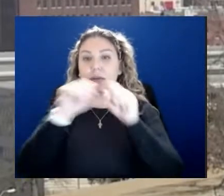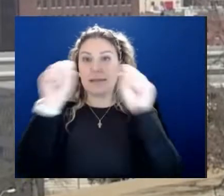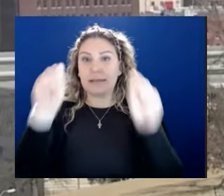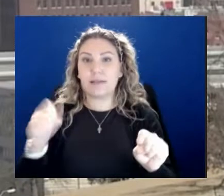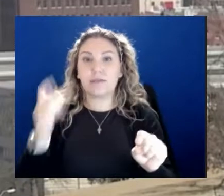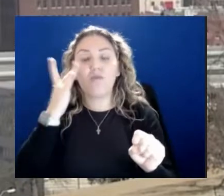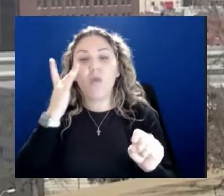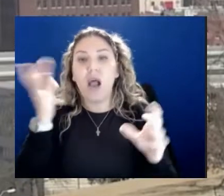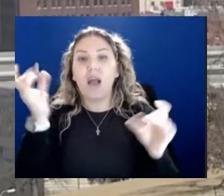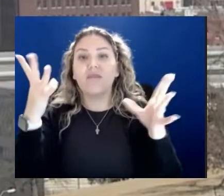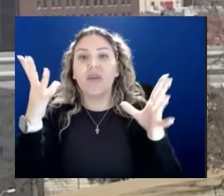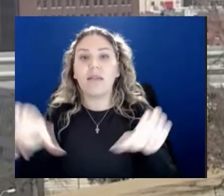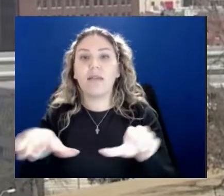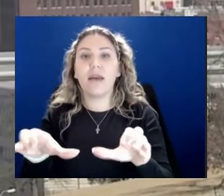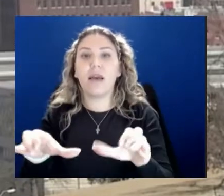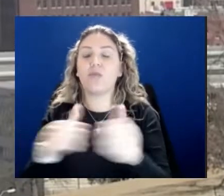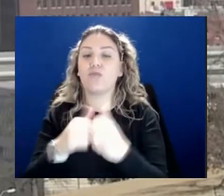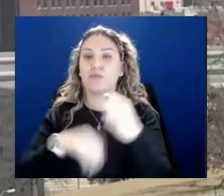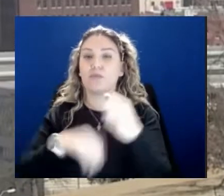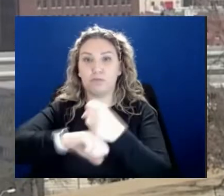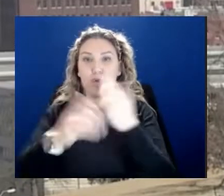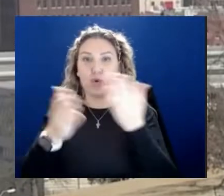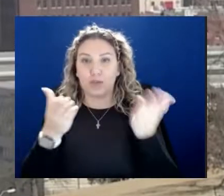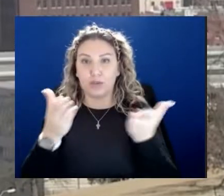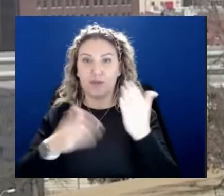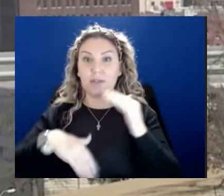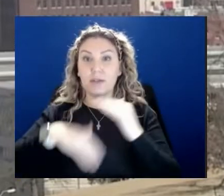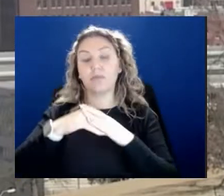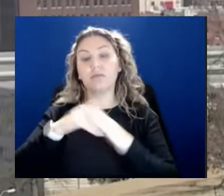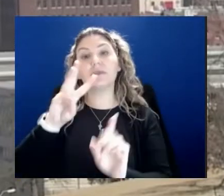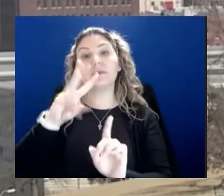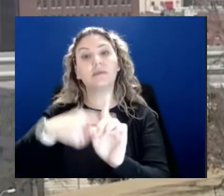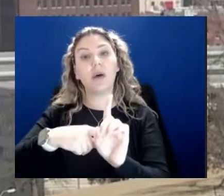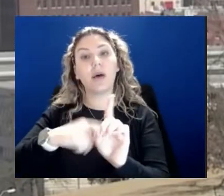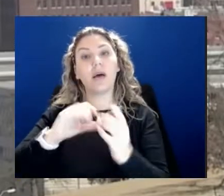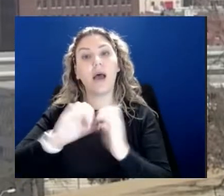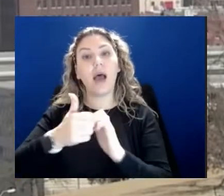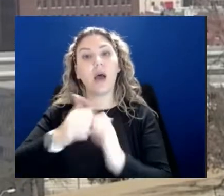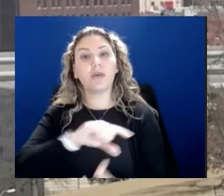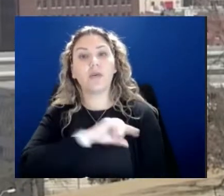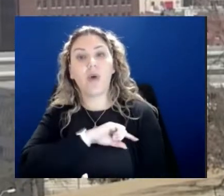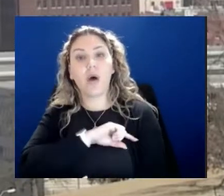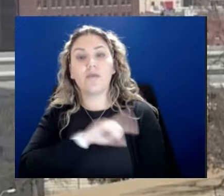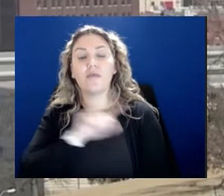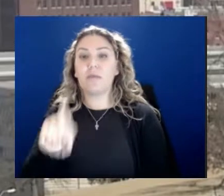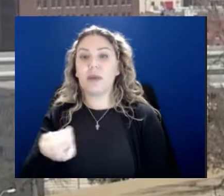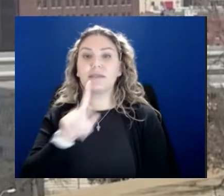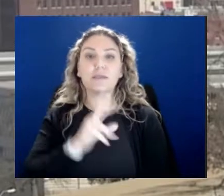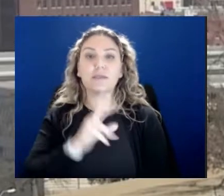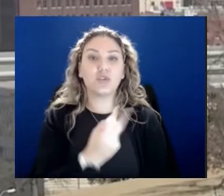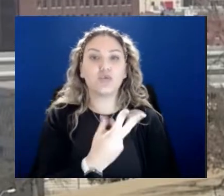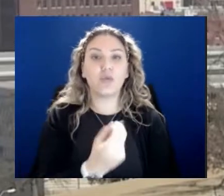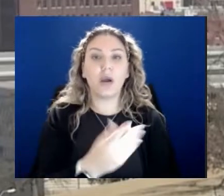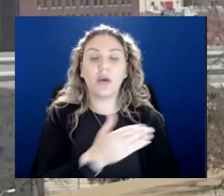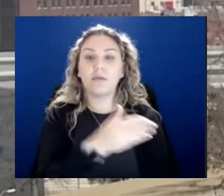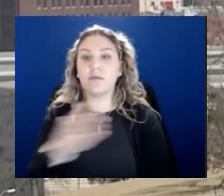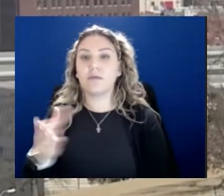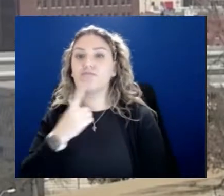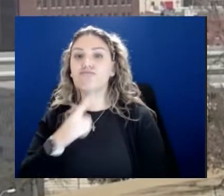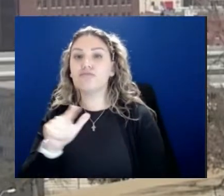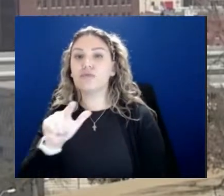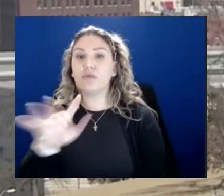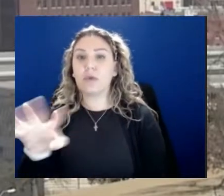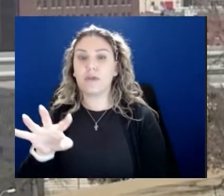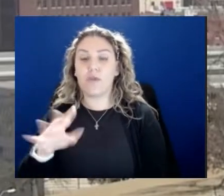support services for up to 6 months. So to qualify, a patient must be 12 to 24 years old, live in Wyandotte County,